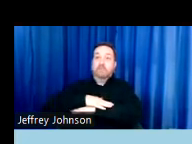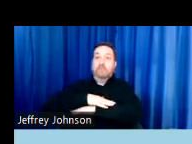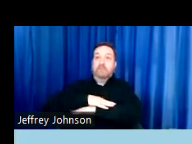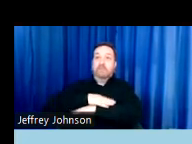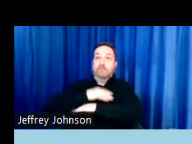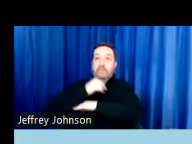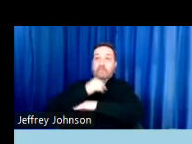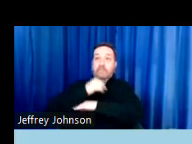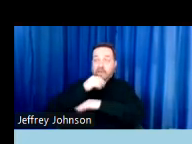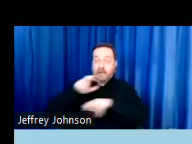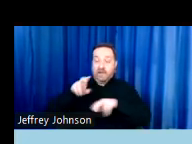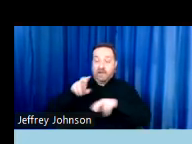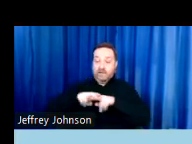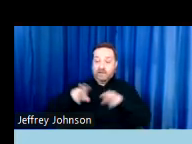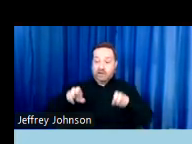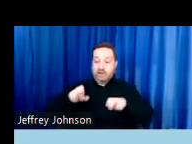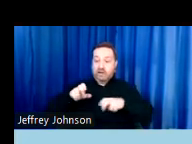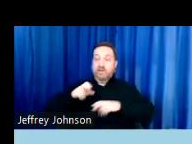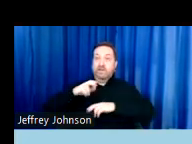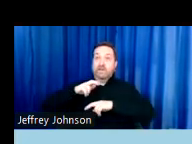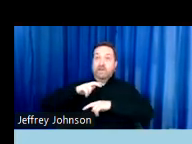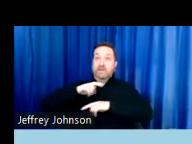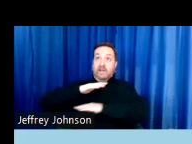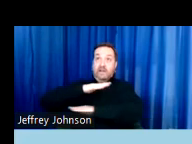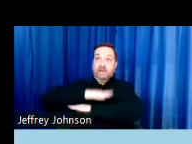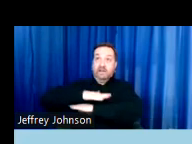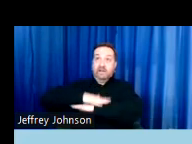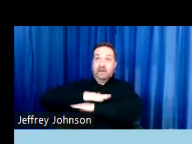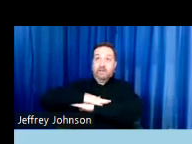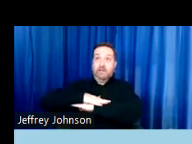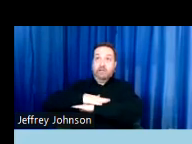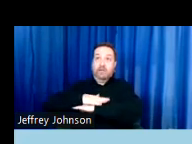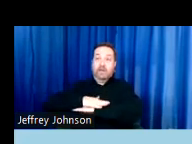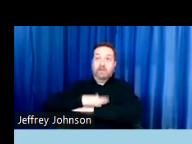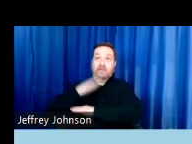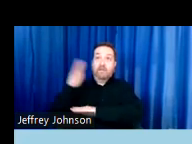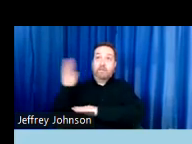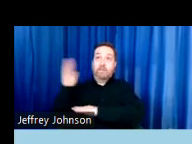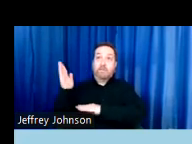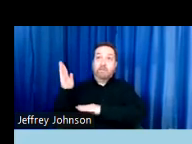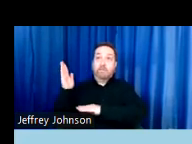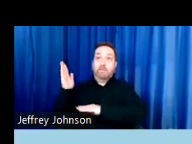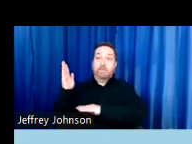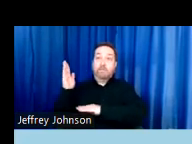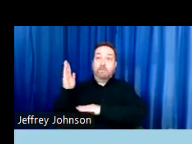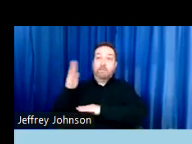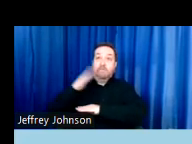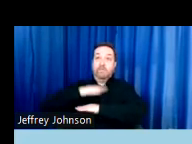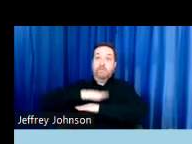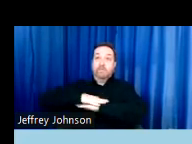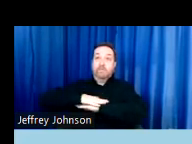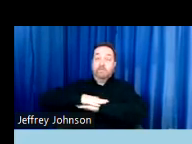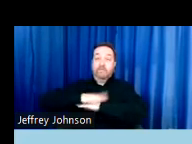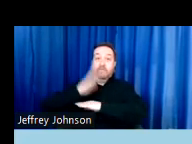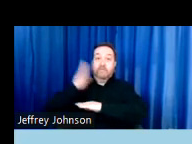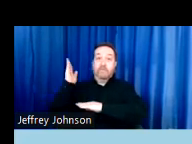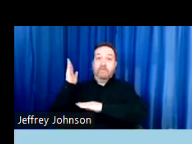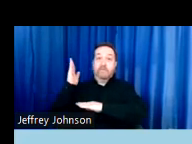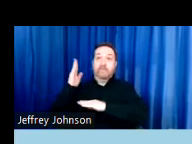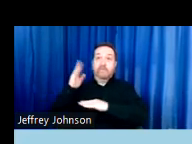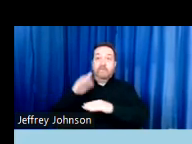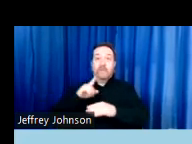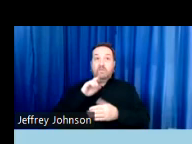the chair, which would help in many